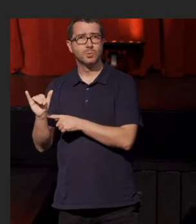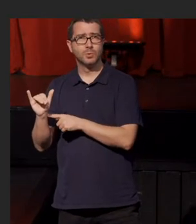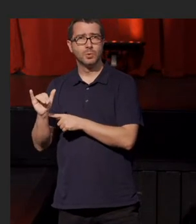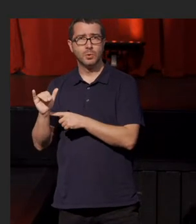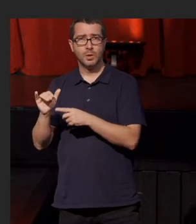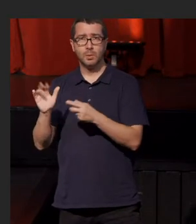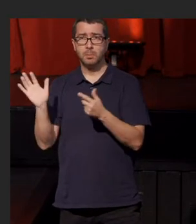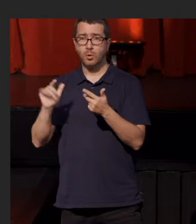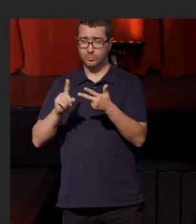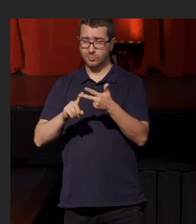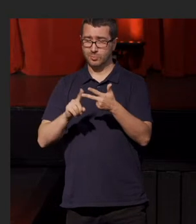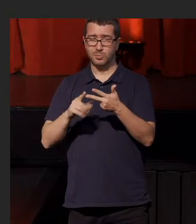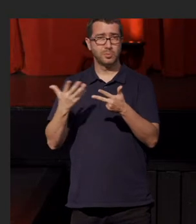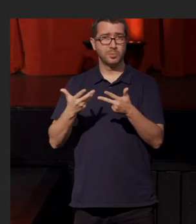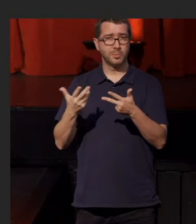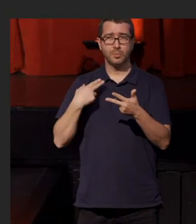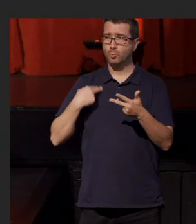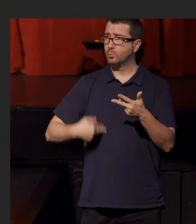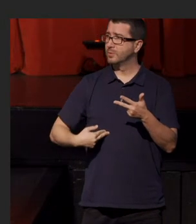human part that really